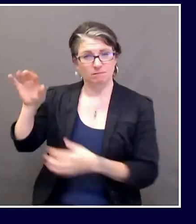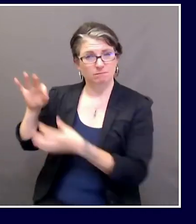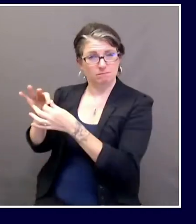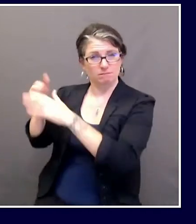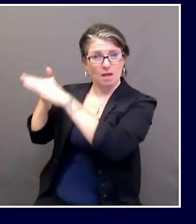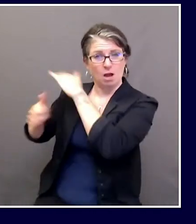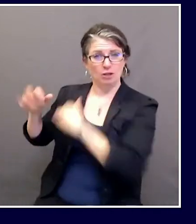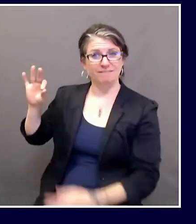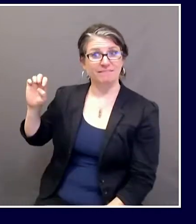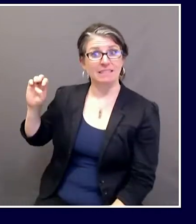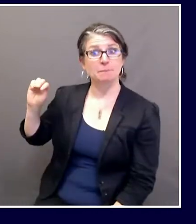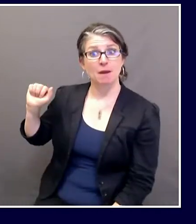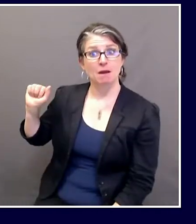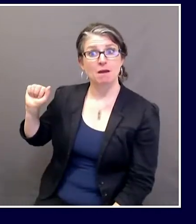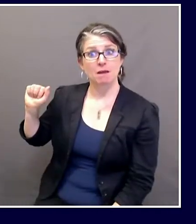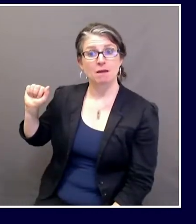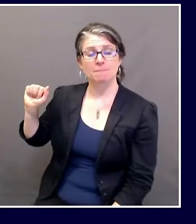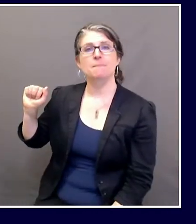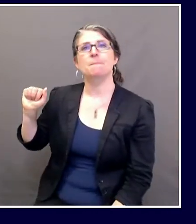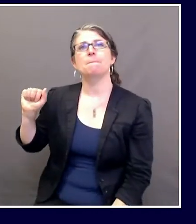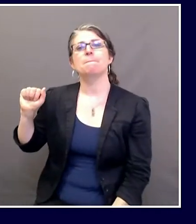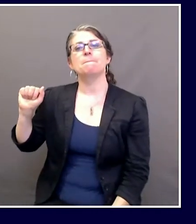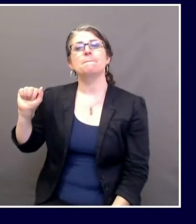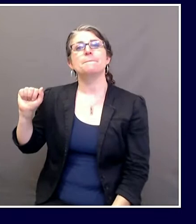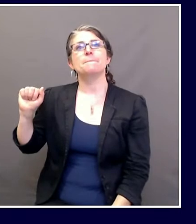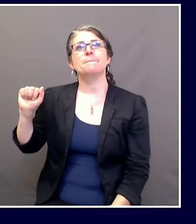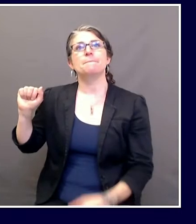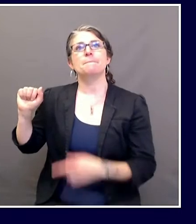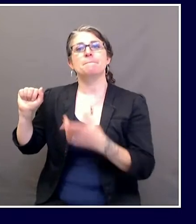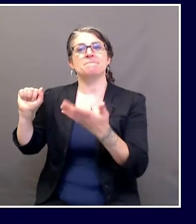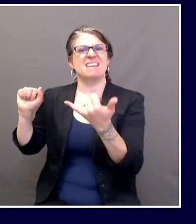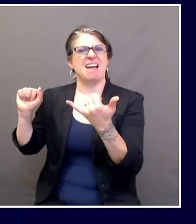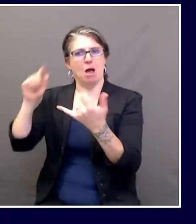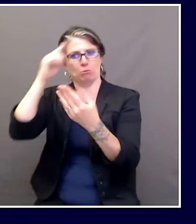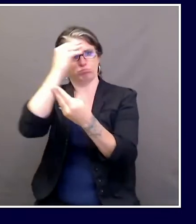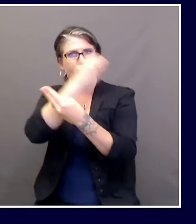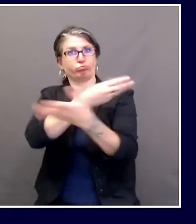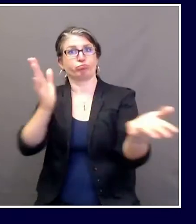we are changing the route of the mobile vaccination unit. Now,